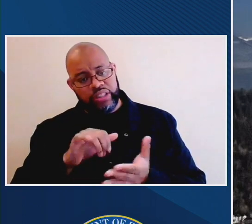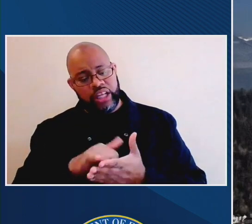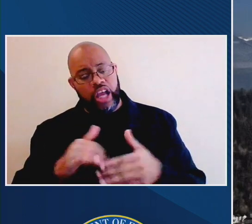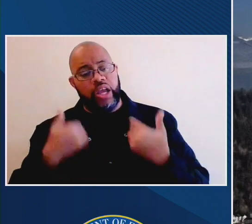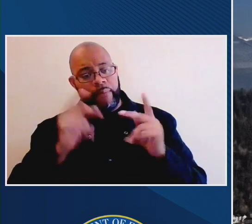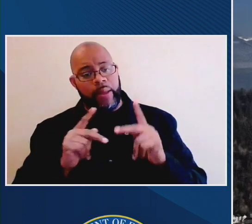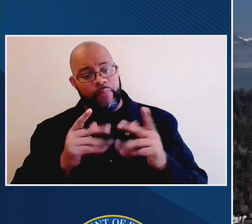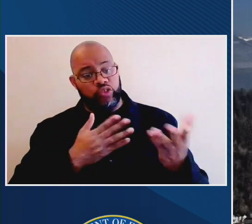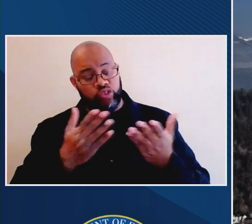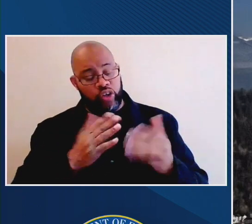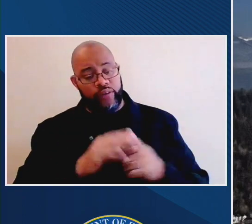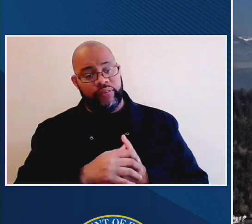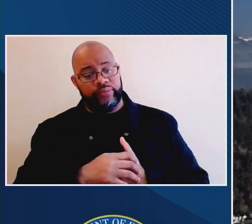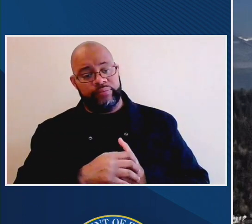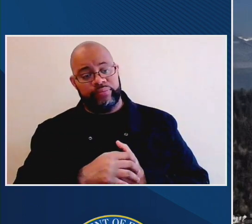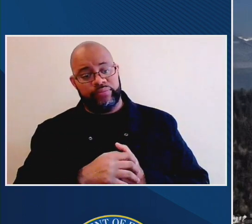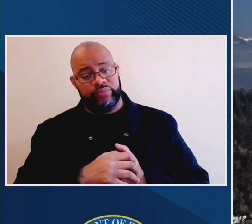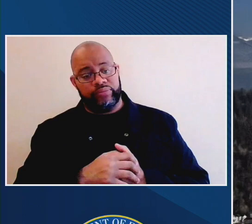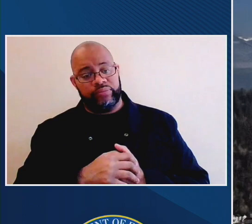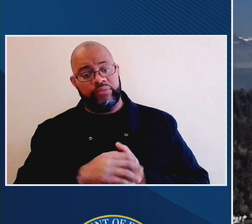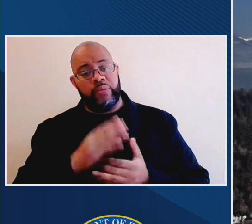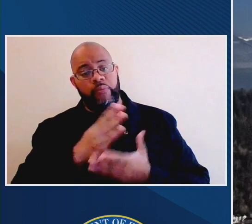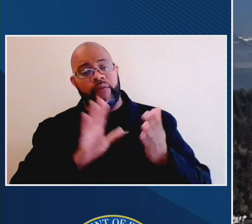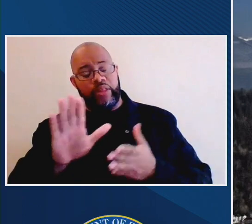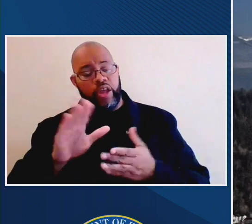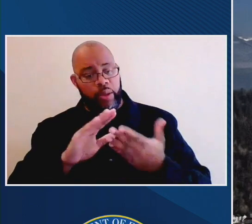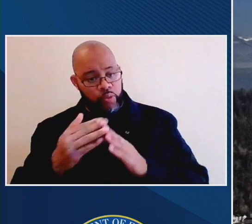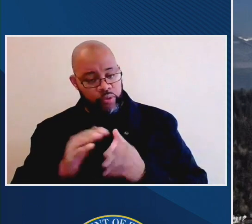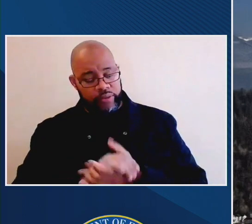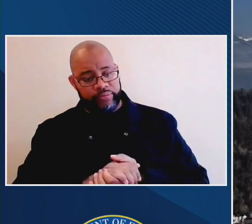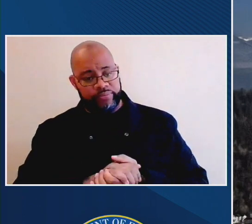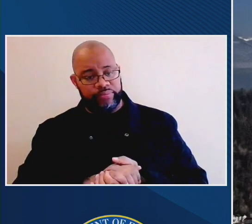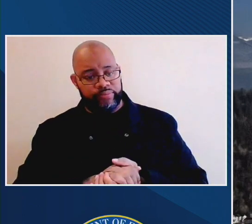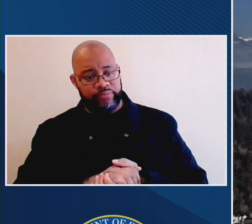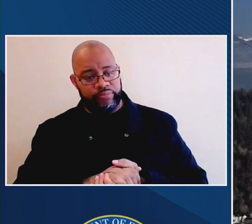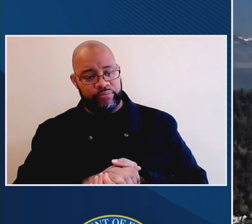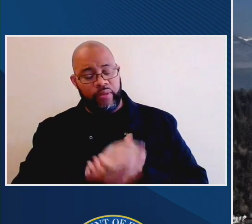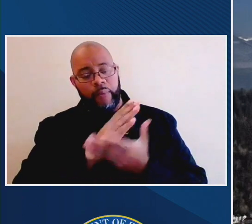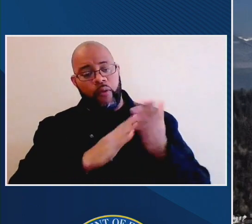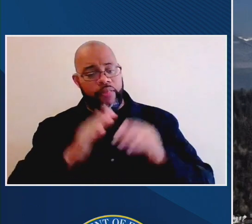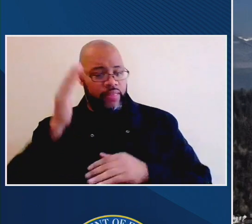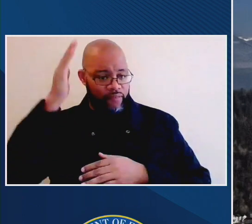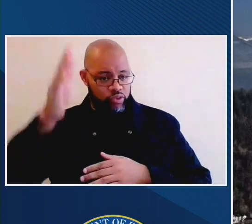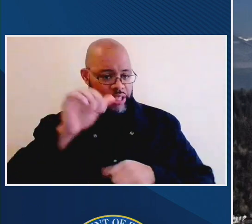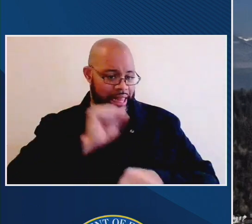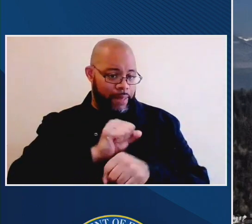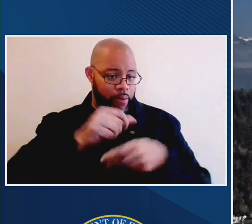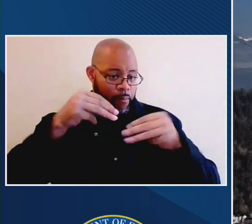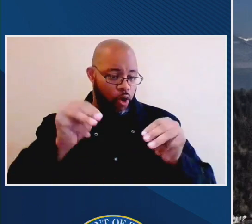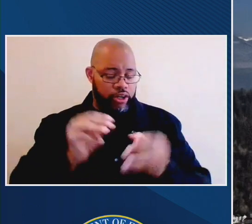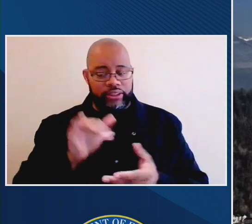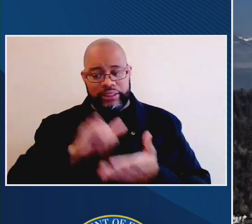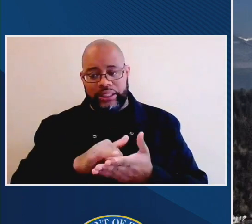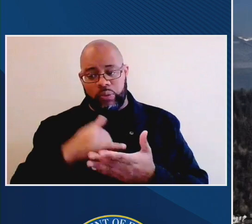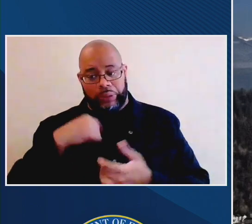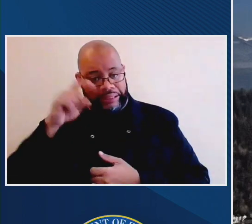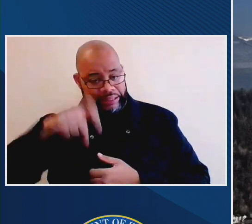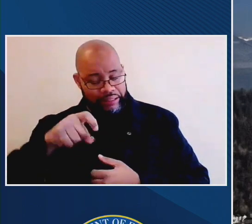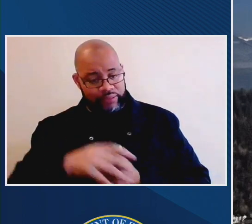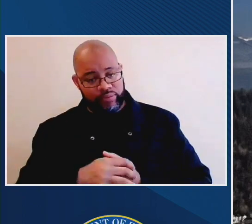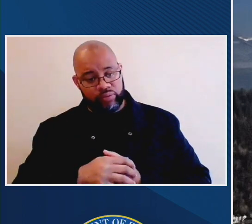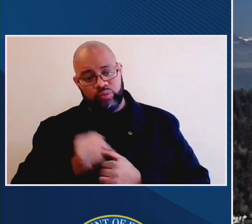is probably ballpark 20 years or so old. It's been evolving over time. And every Promise program I'm aware of, including some of the